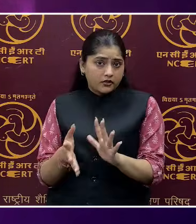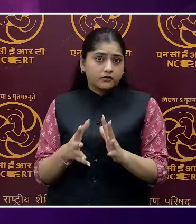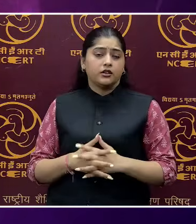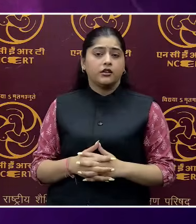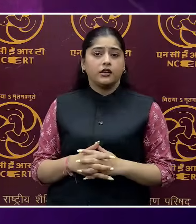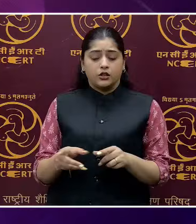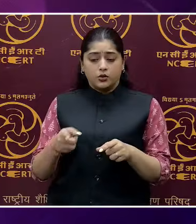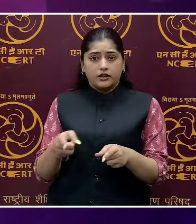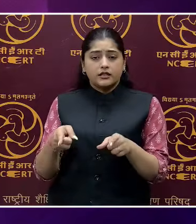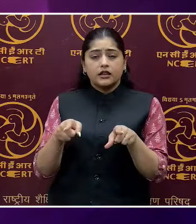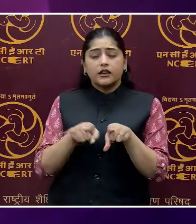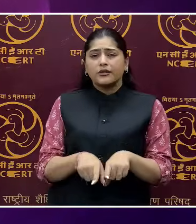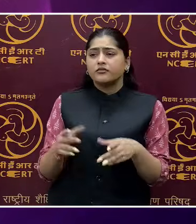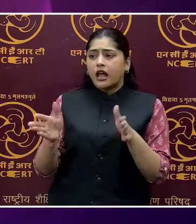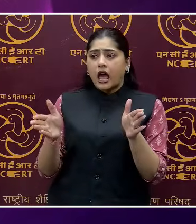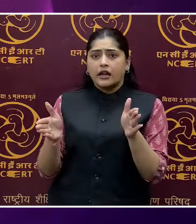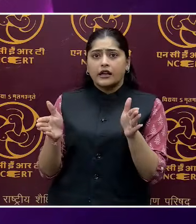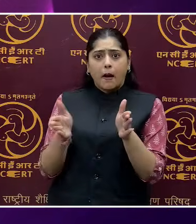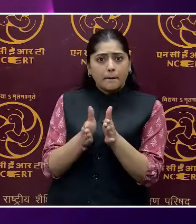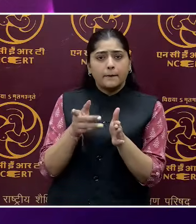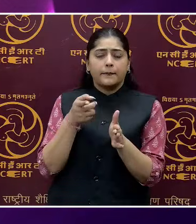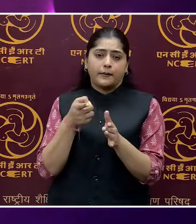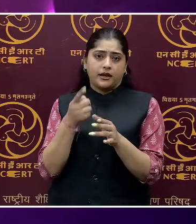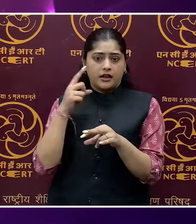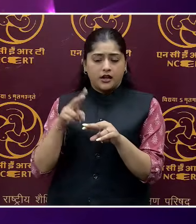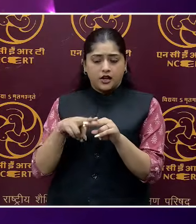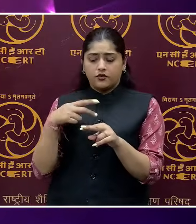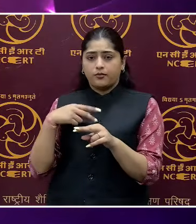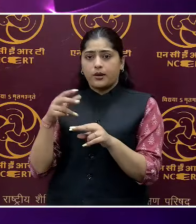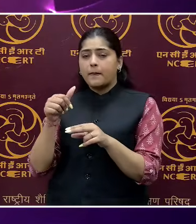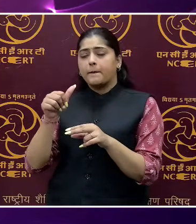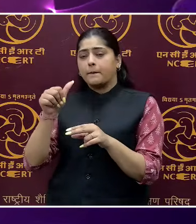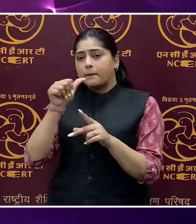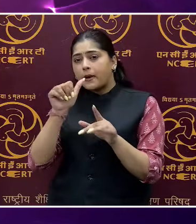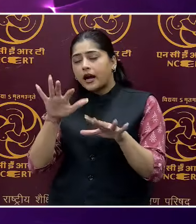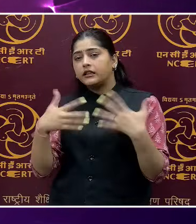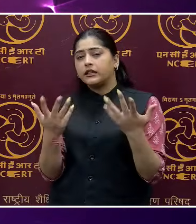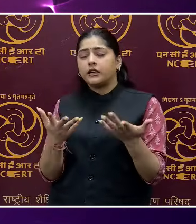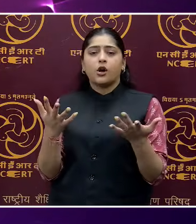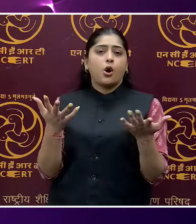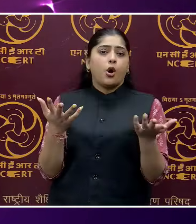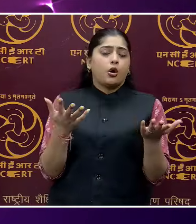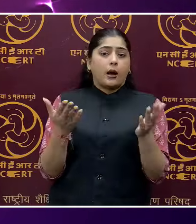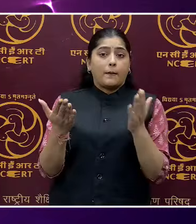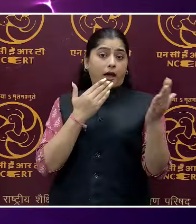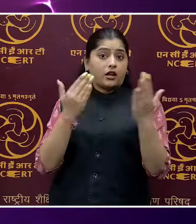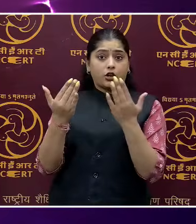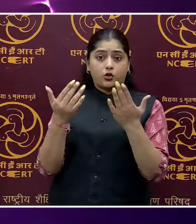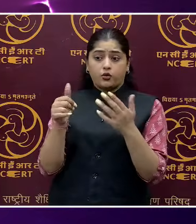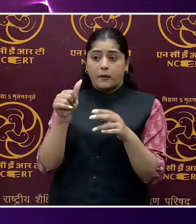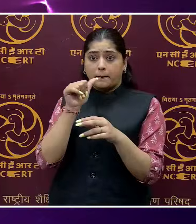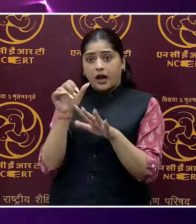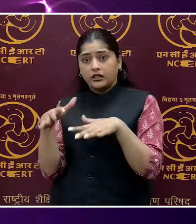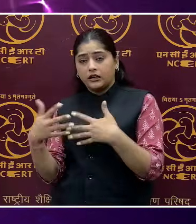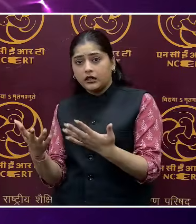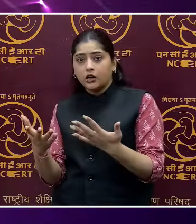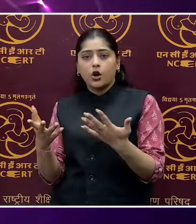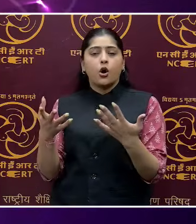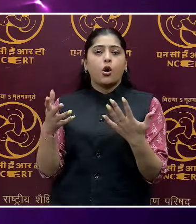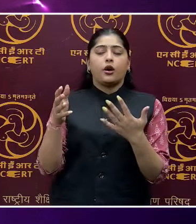as compared to liquids and gases. And compressibility, if we talk in terms of compressibility, solids